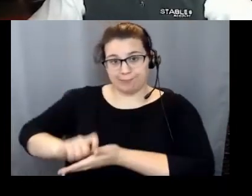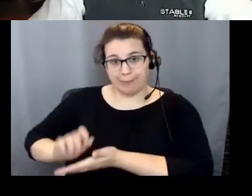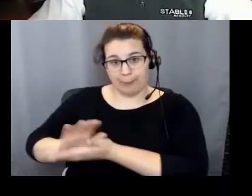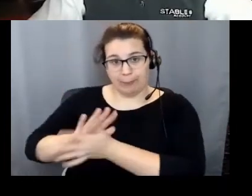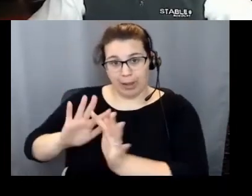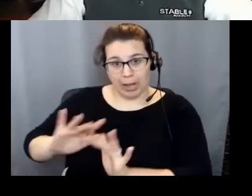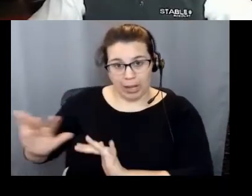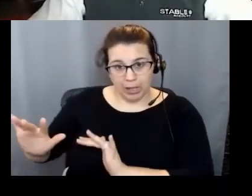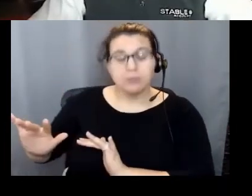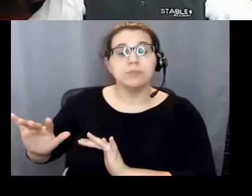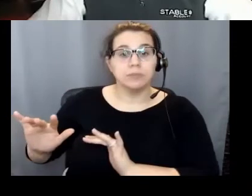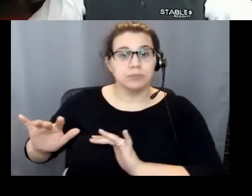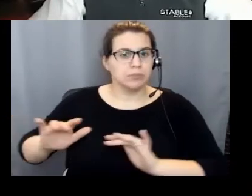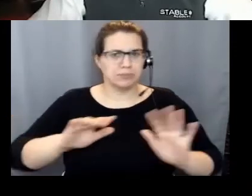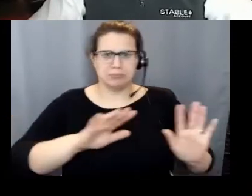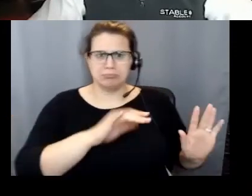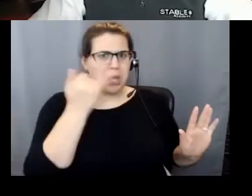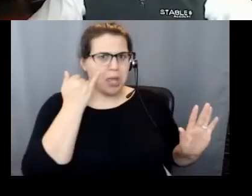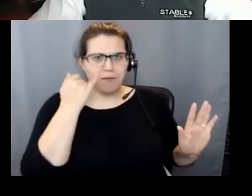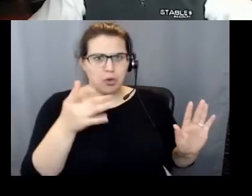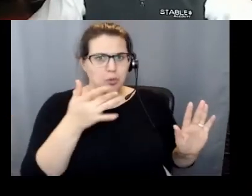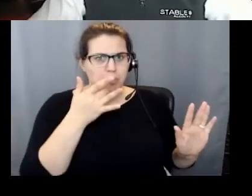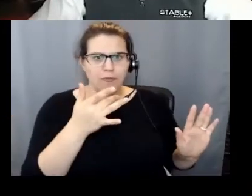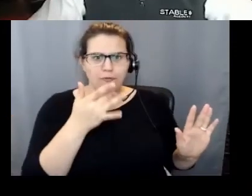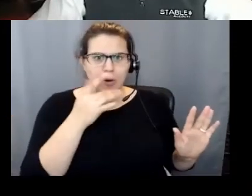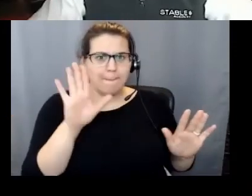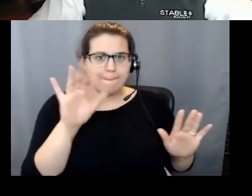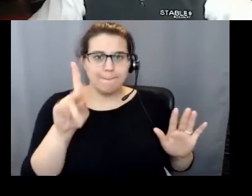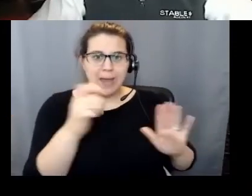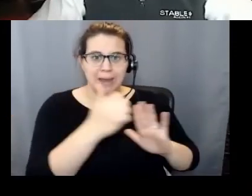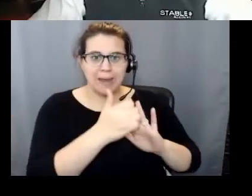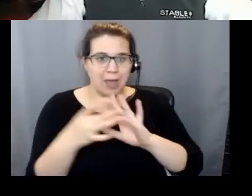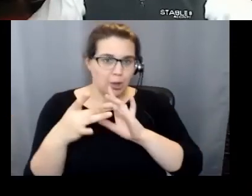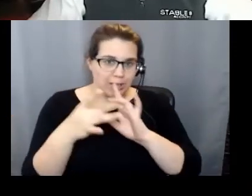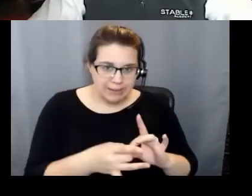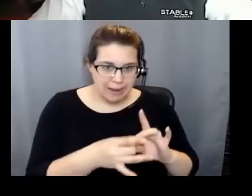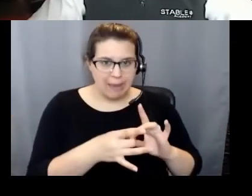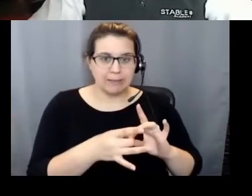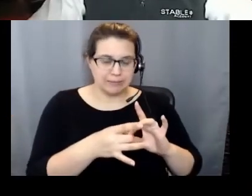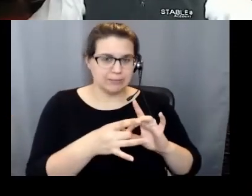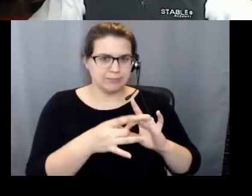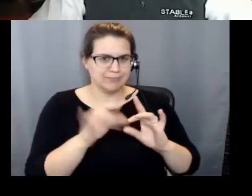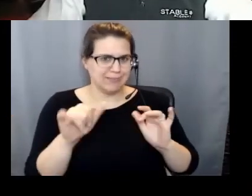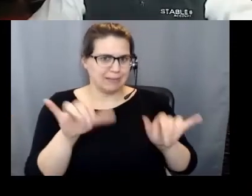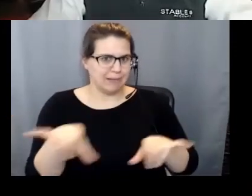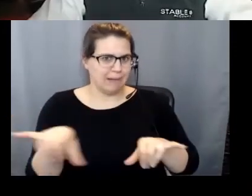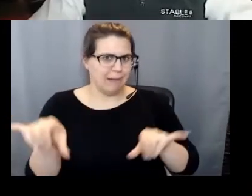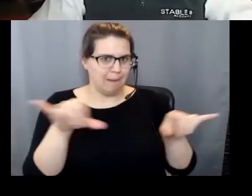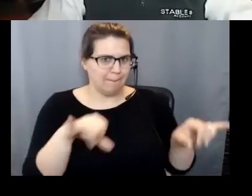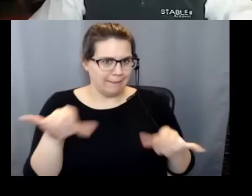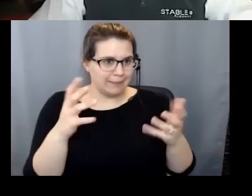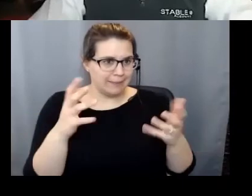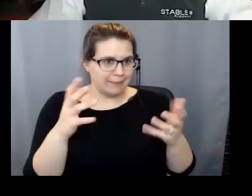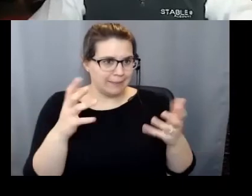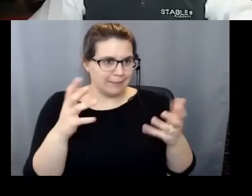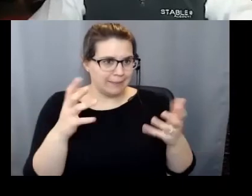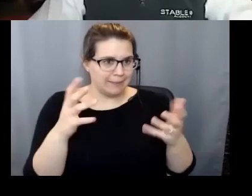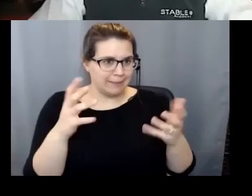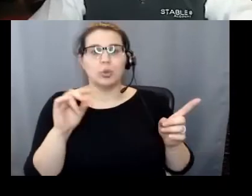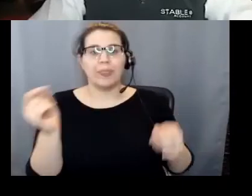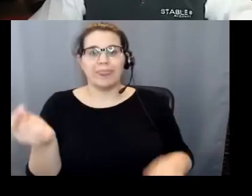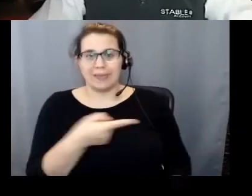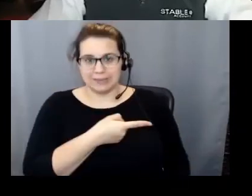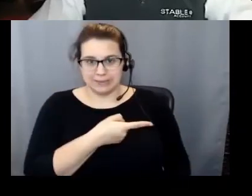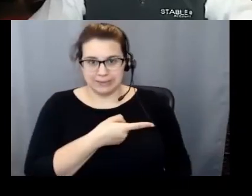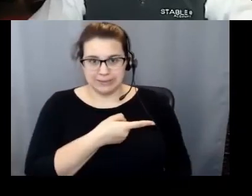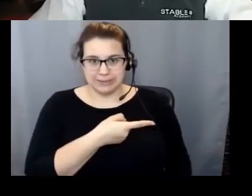also a very common, probably more preferred method if it's available, this is what you would do. So